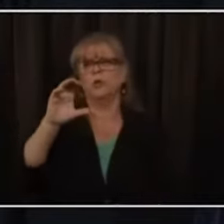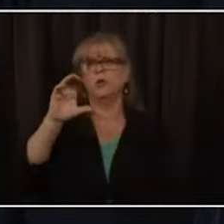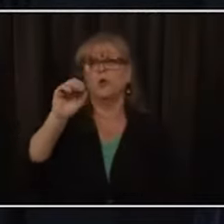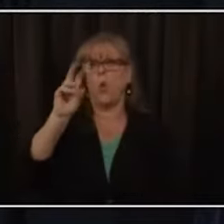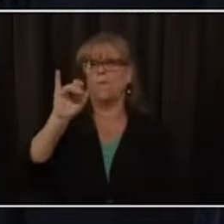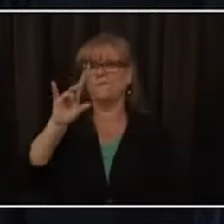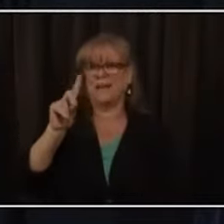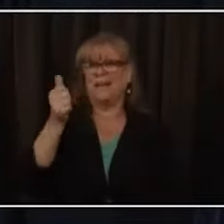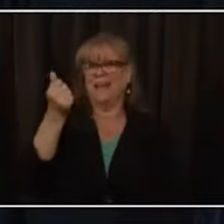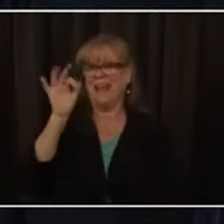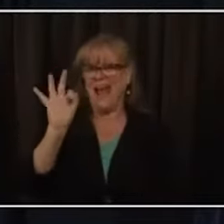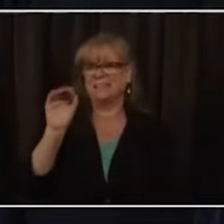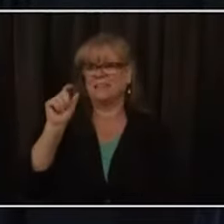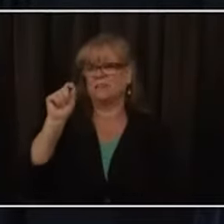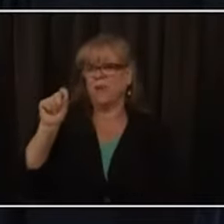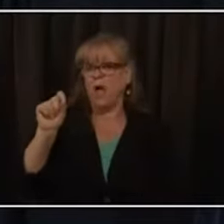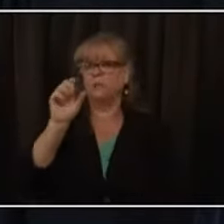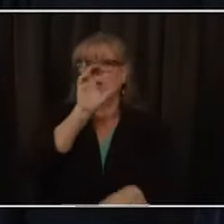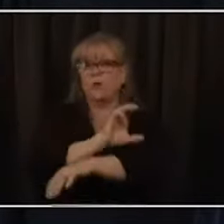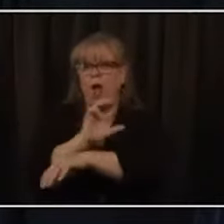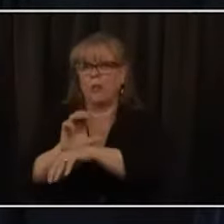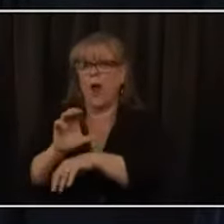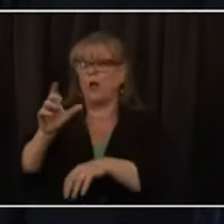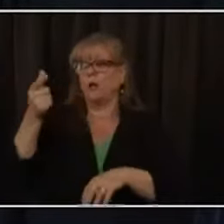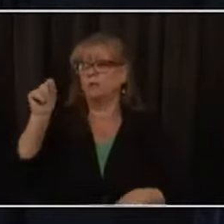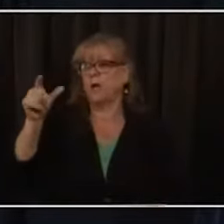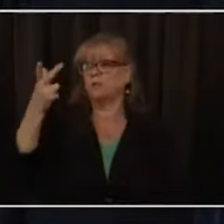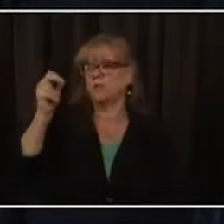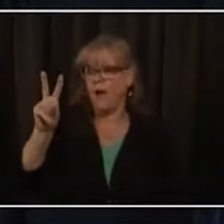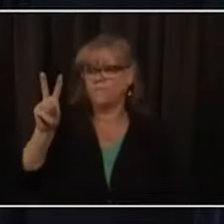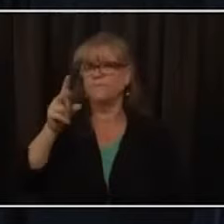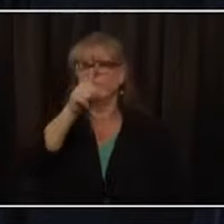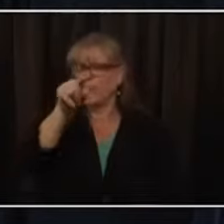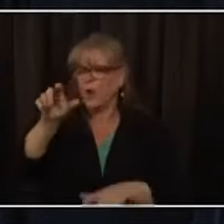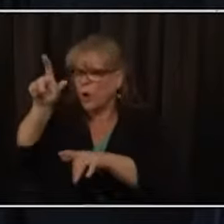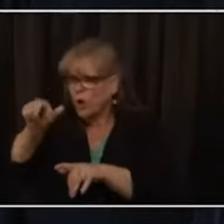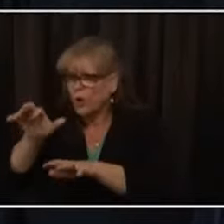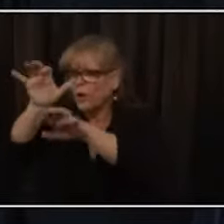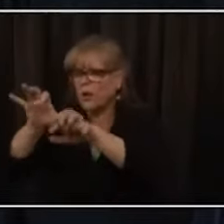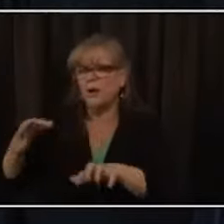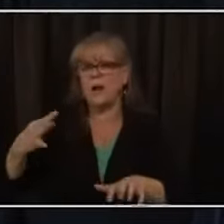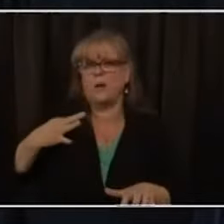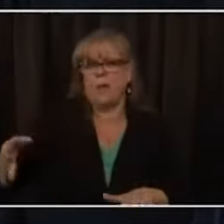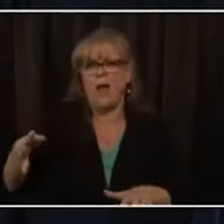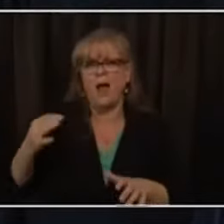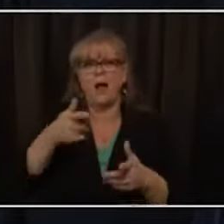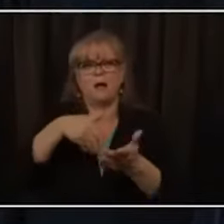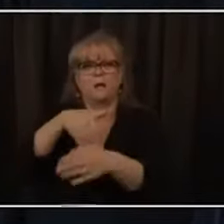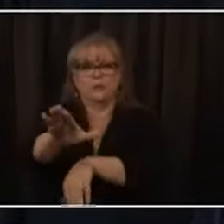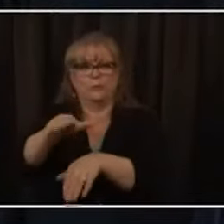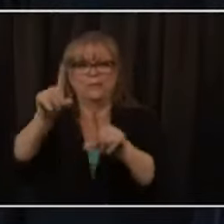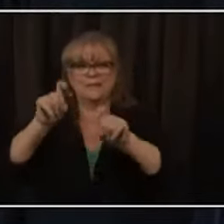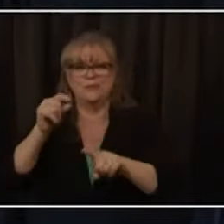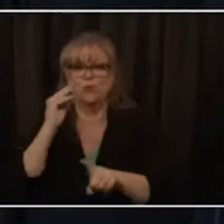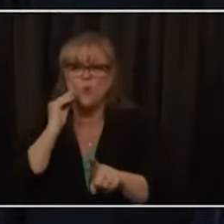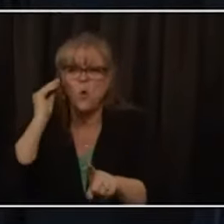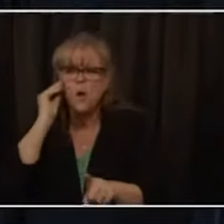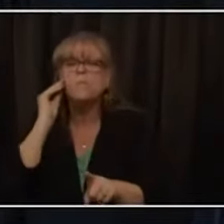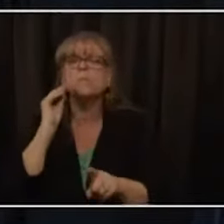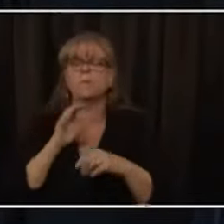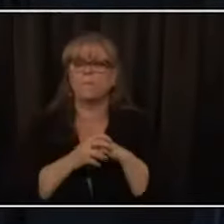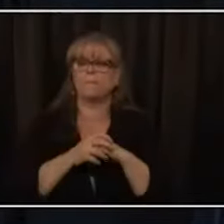thousands to teachers across the state who are testing regularly. Please get tested. And then, of course, for those who are